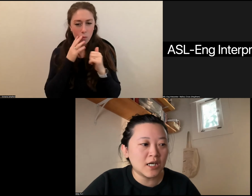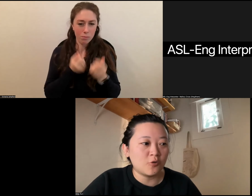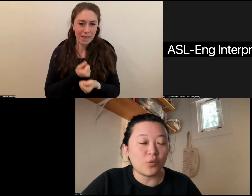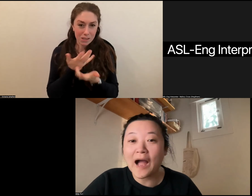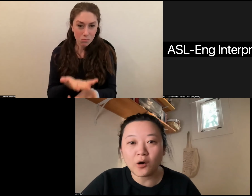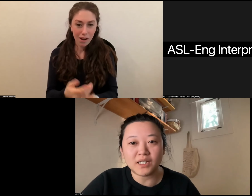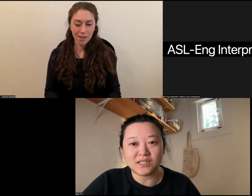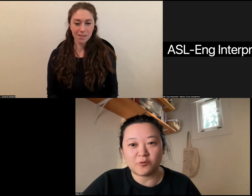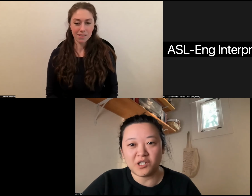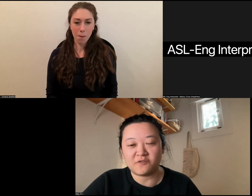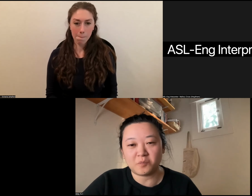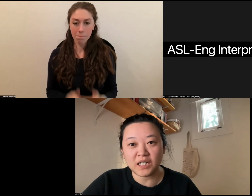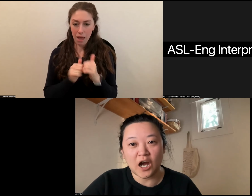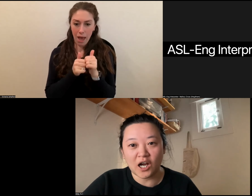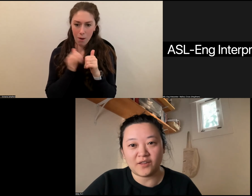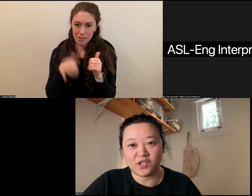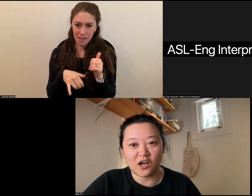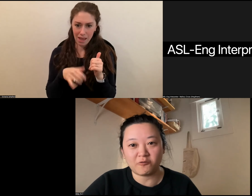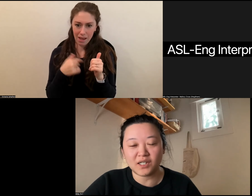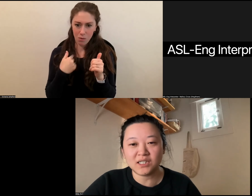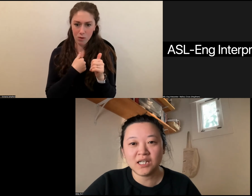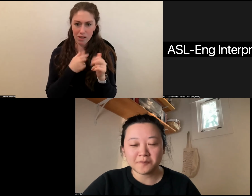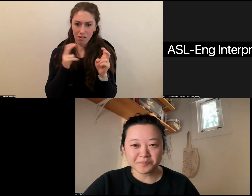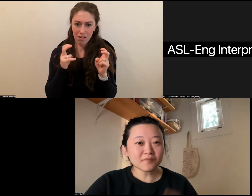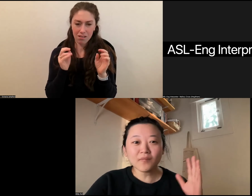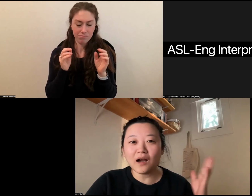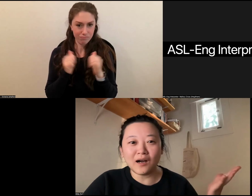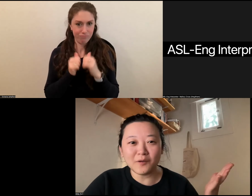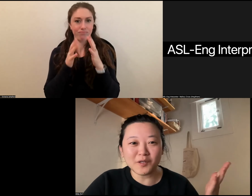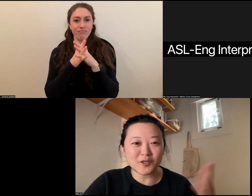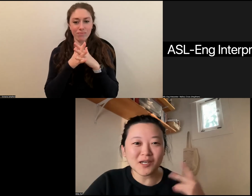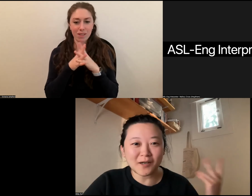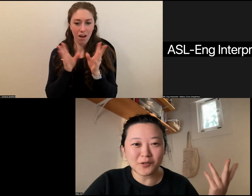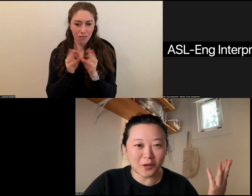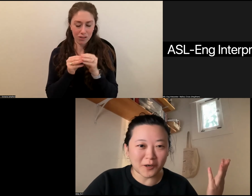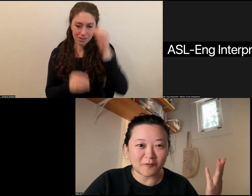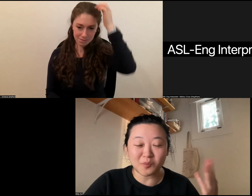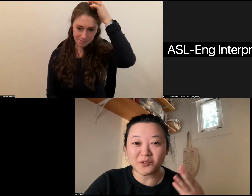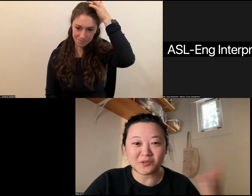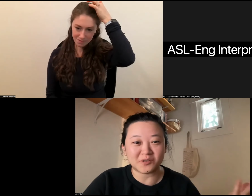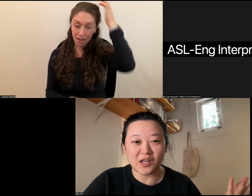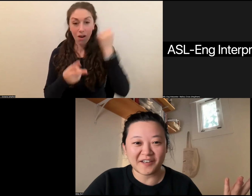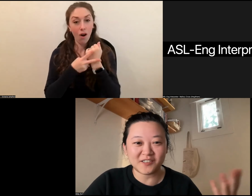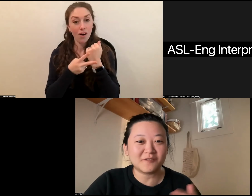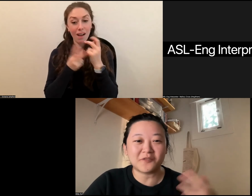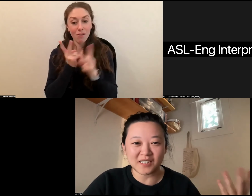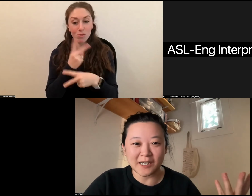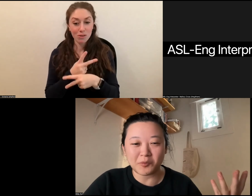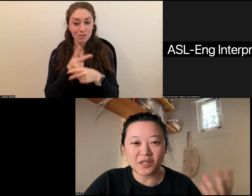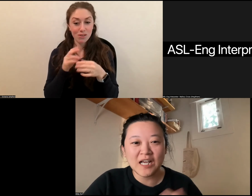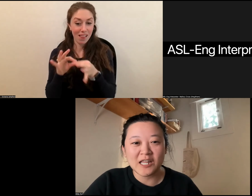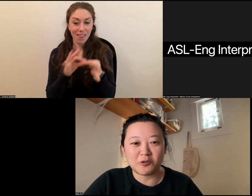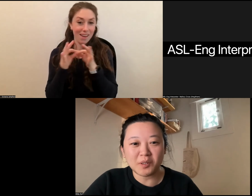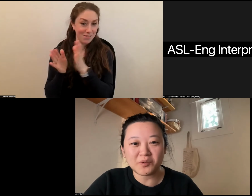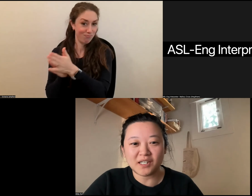and how it is that we're even putting on the conference. The shout out to the Archival Producers Alliance, for